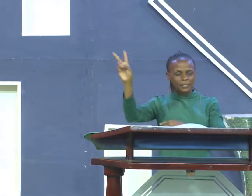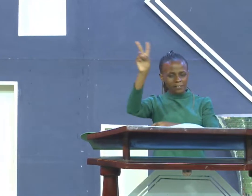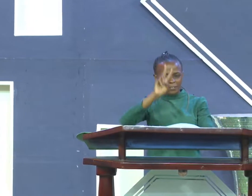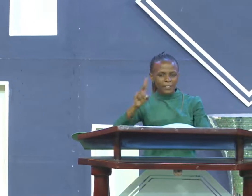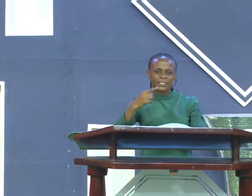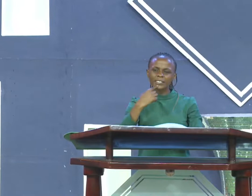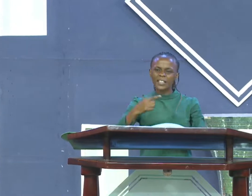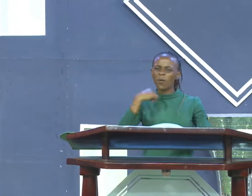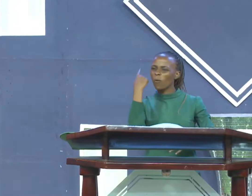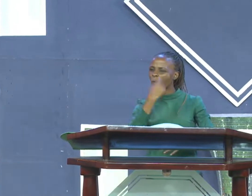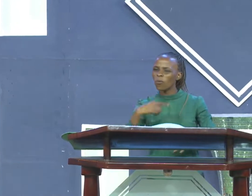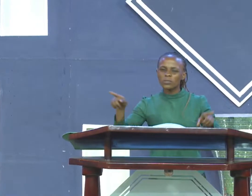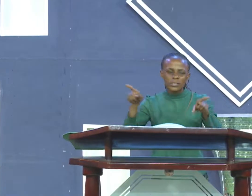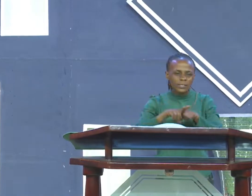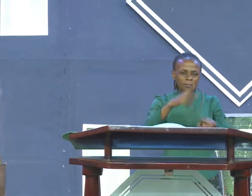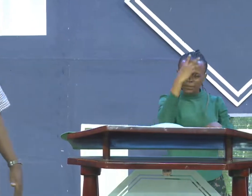servant?